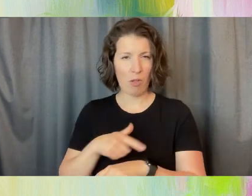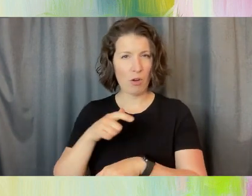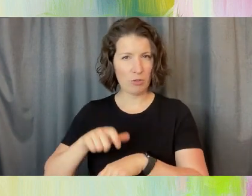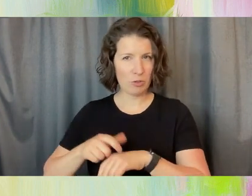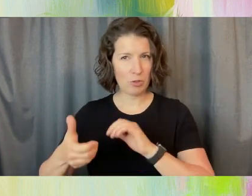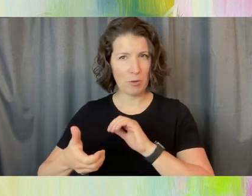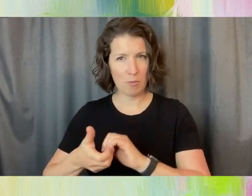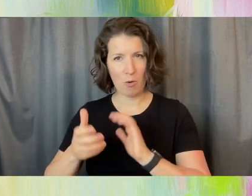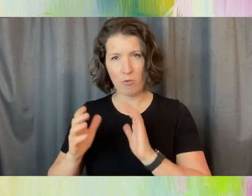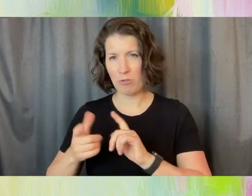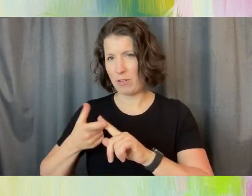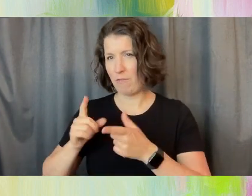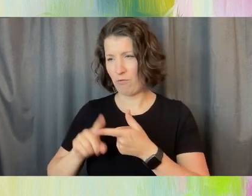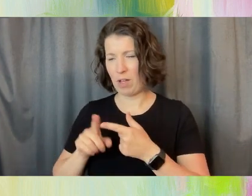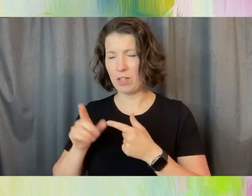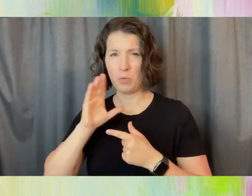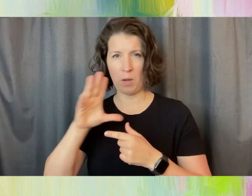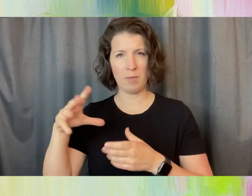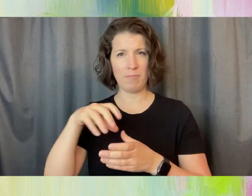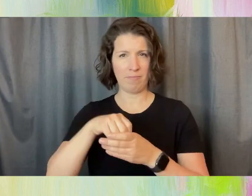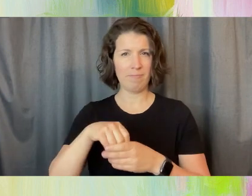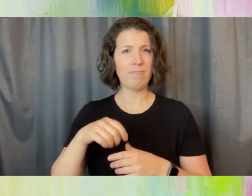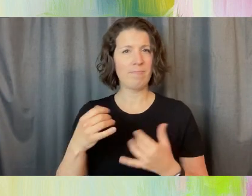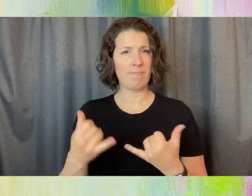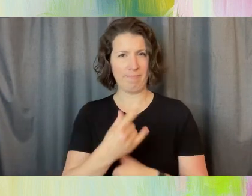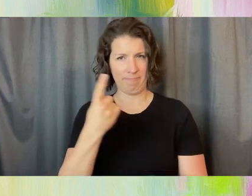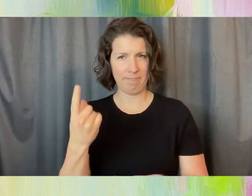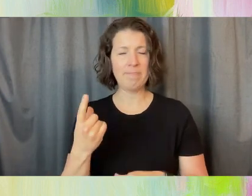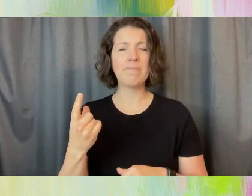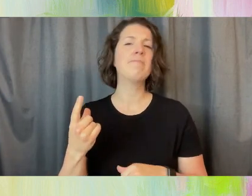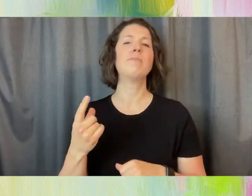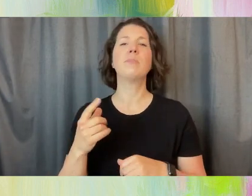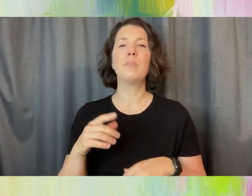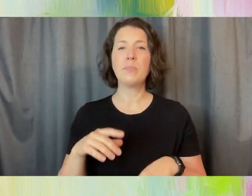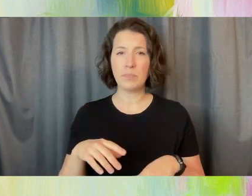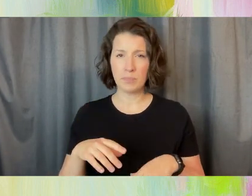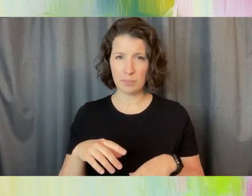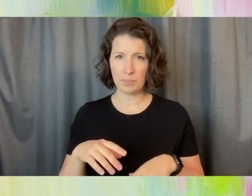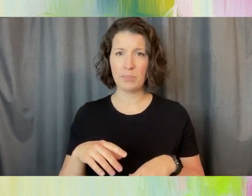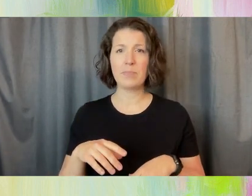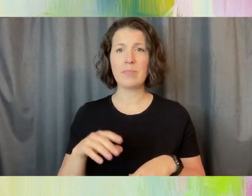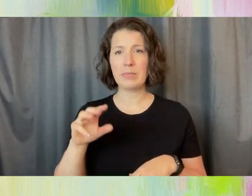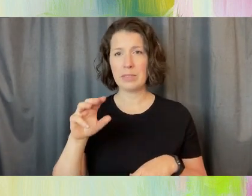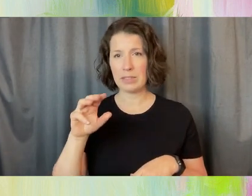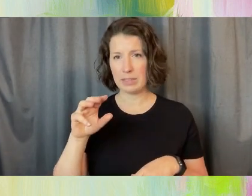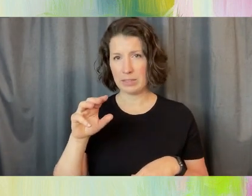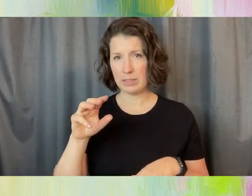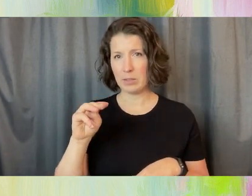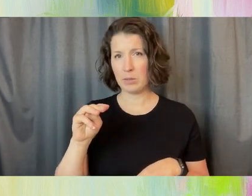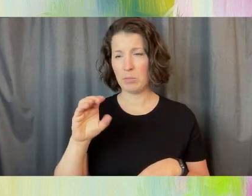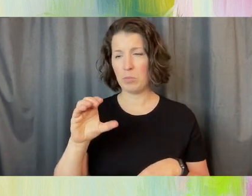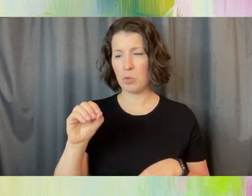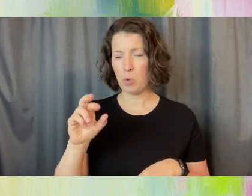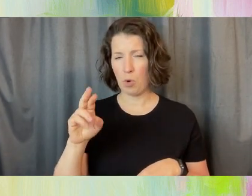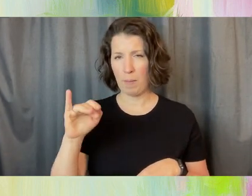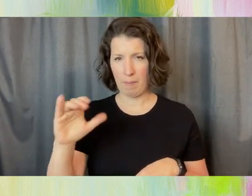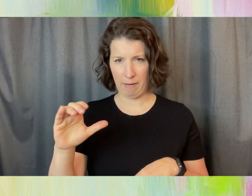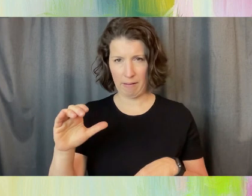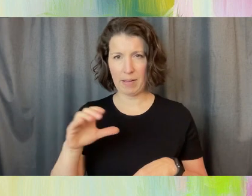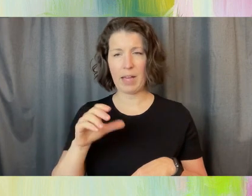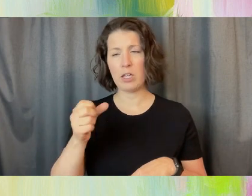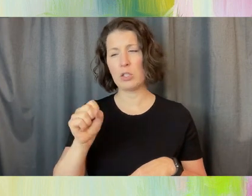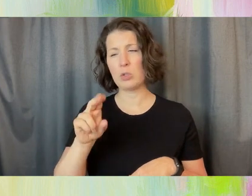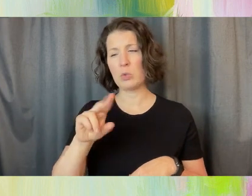this policy consortium are Alma McCormick from the Crow Nation and Suzanne Held, who is her research partner